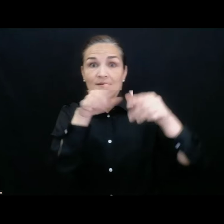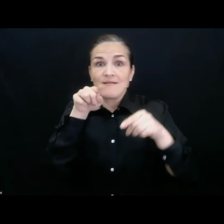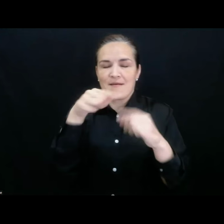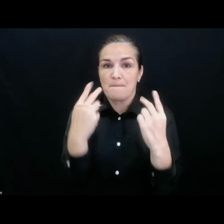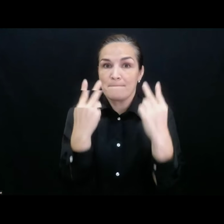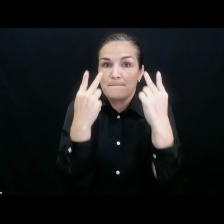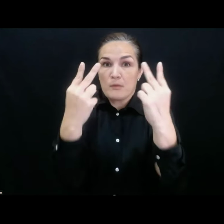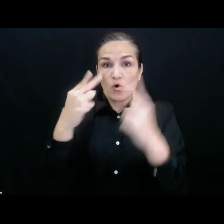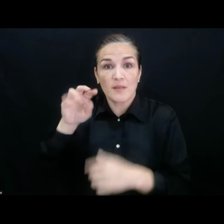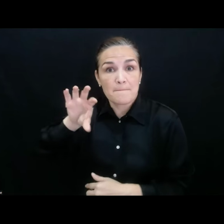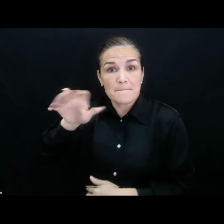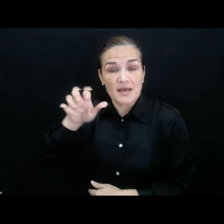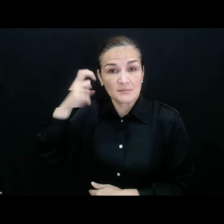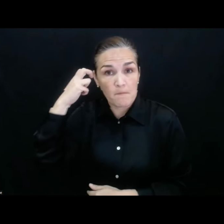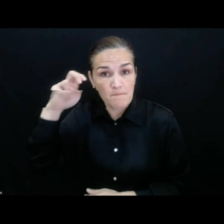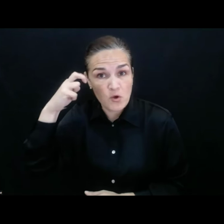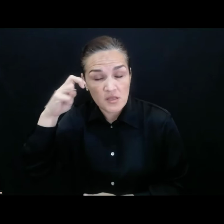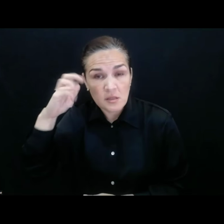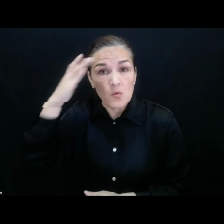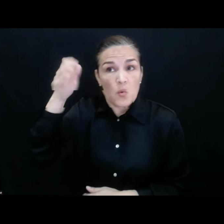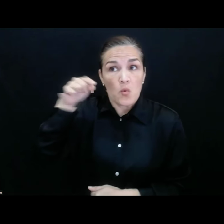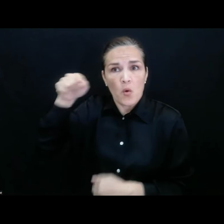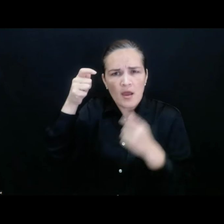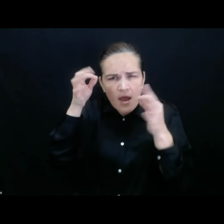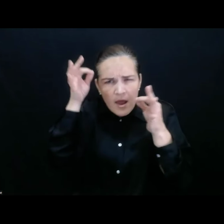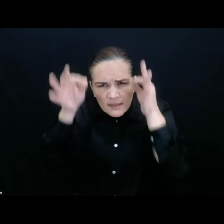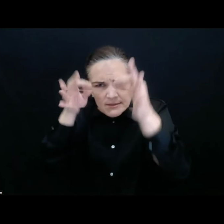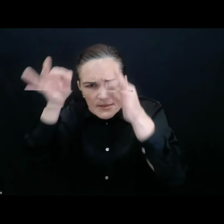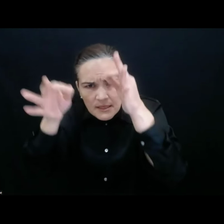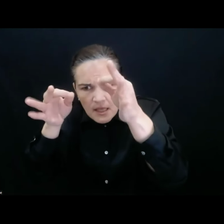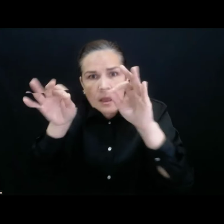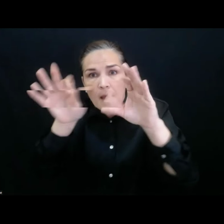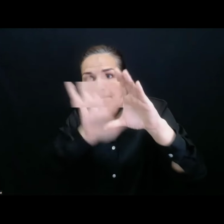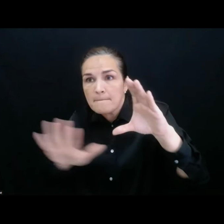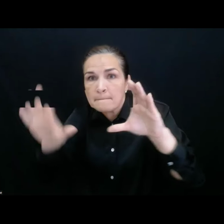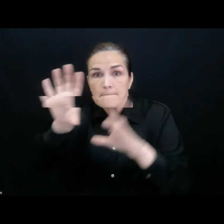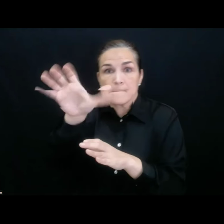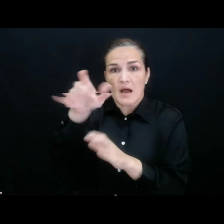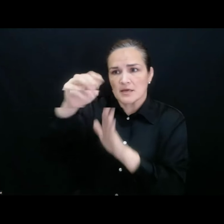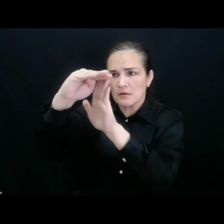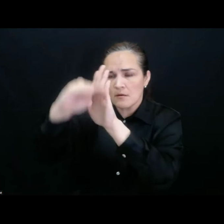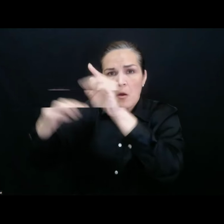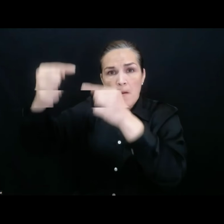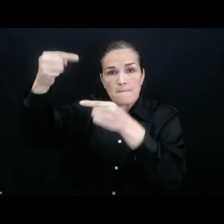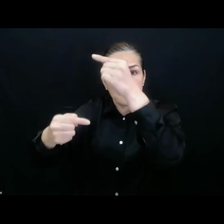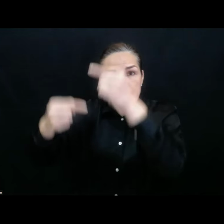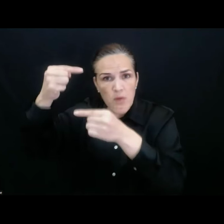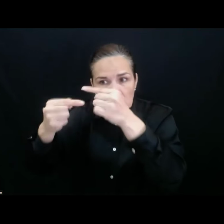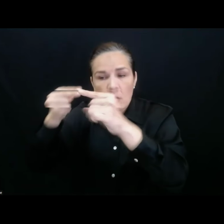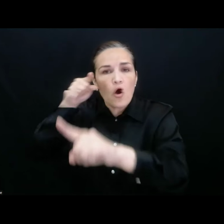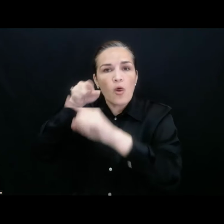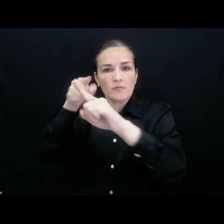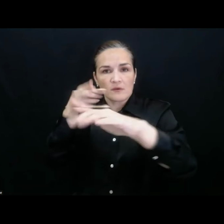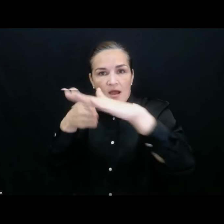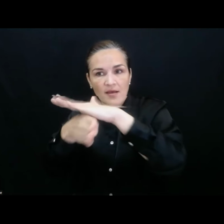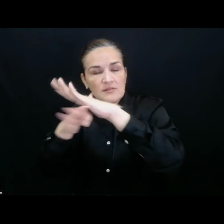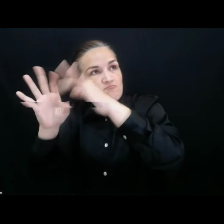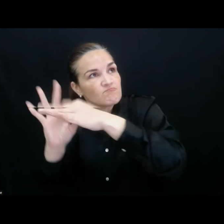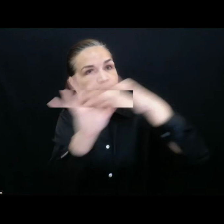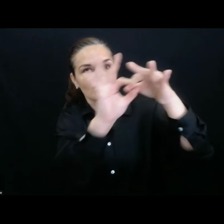because Montenegro national strategic foreign policy priority is actually accession to the European Union.